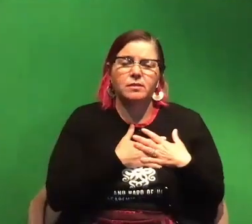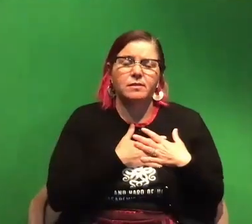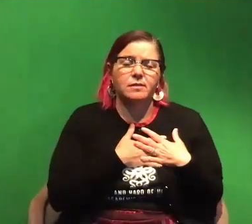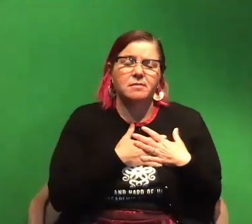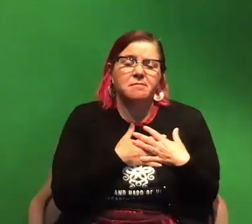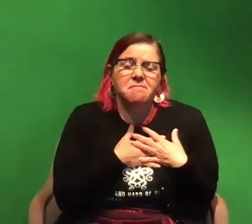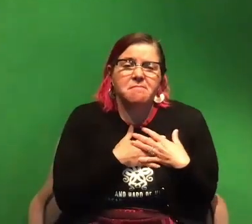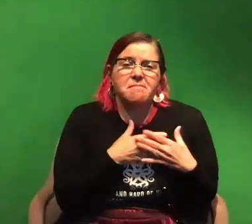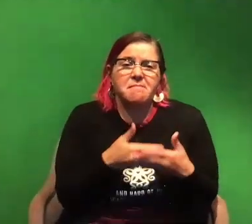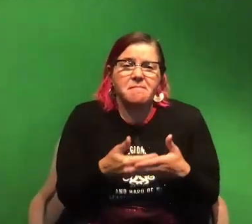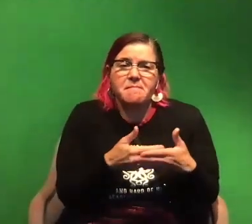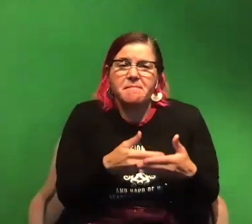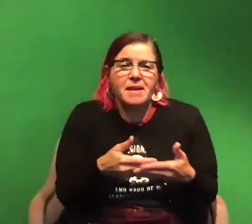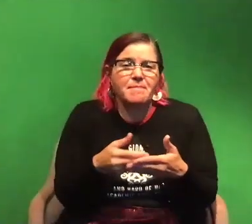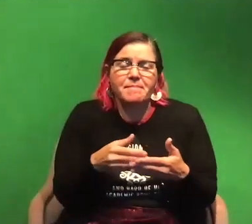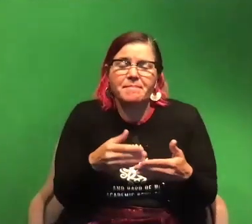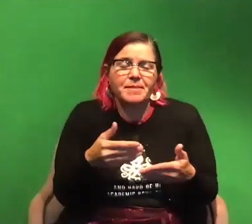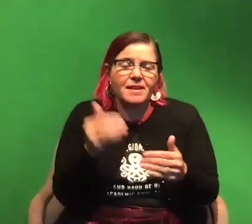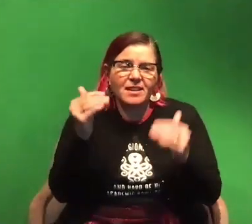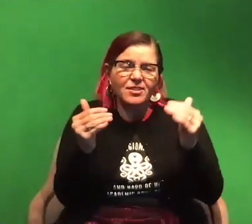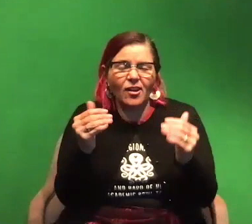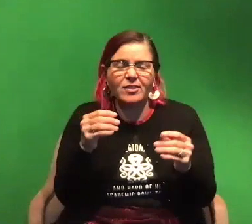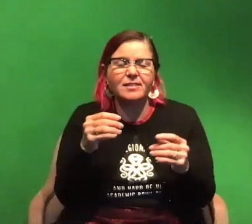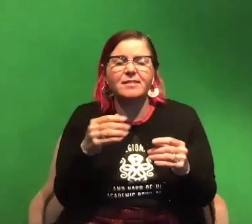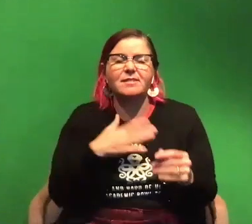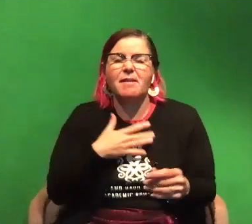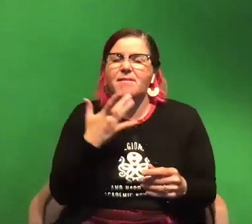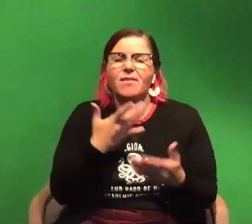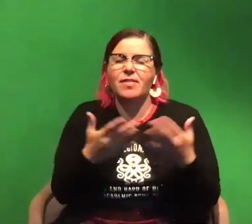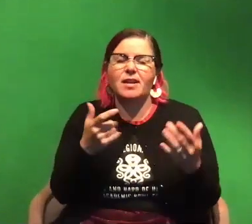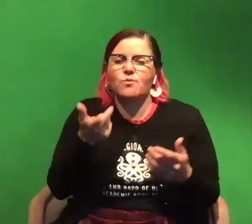little baby adults and I can't handle how cute it is. It's my favorite thing to watch.